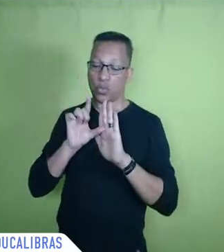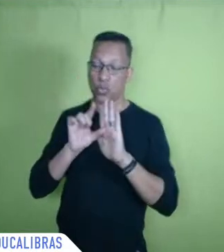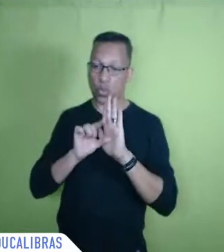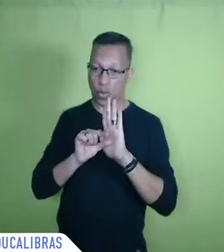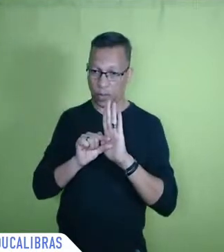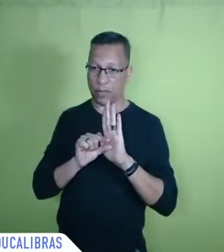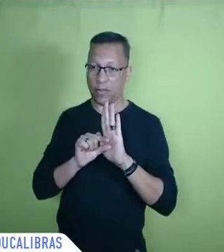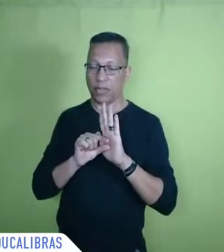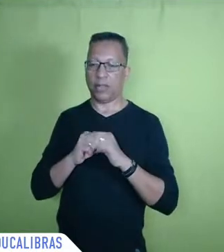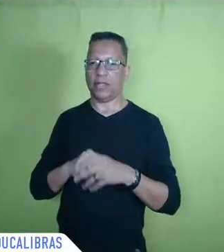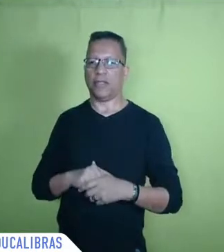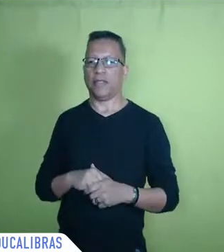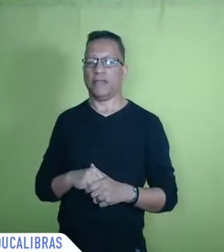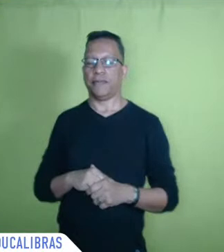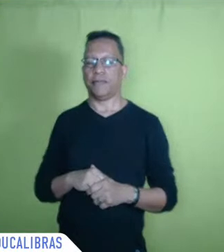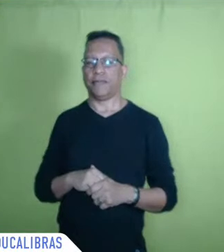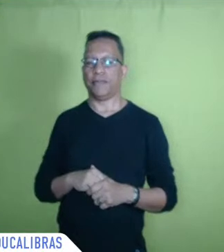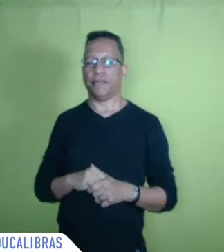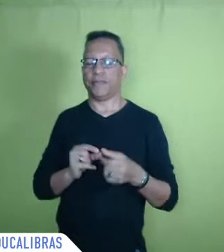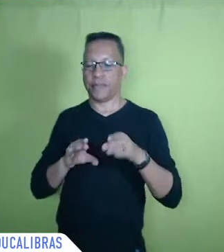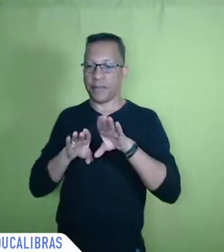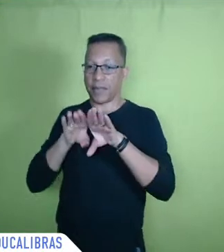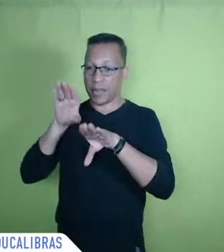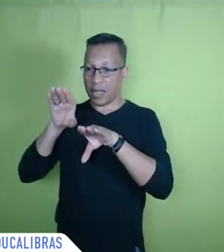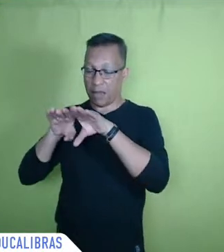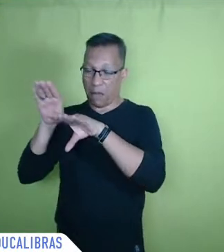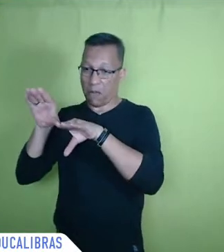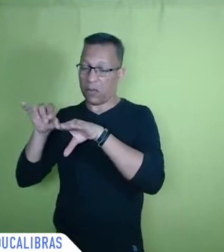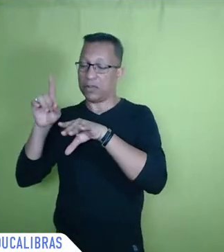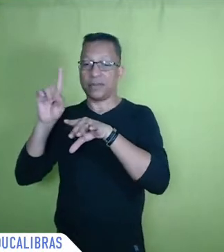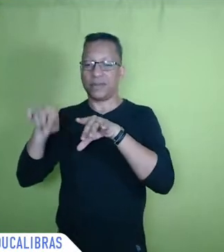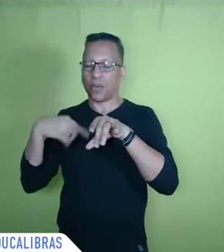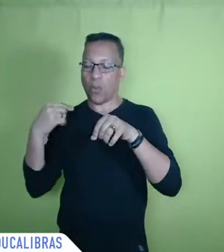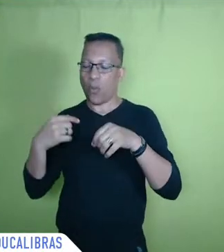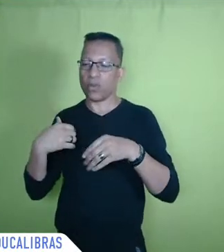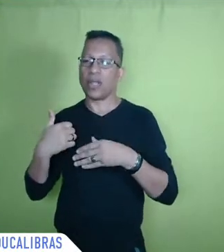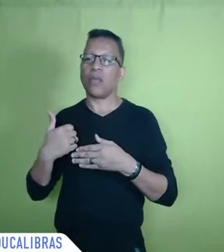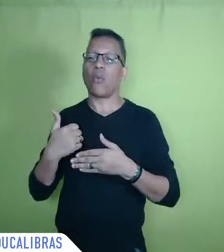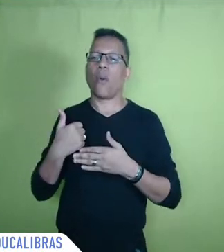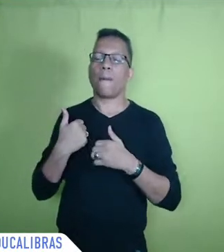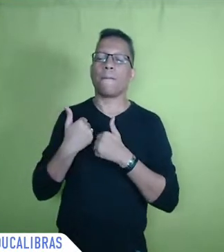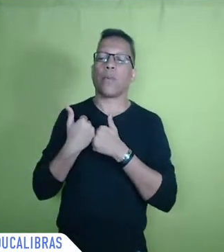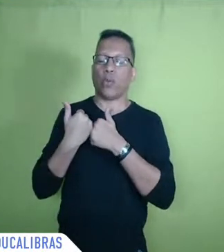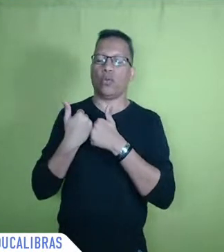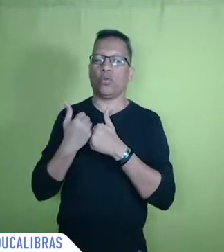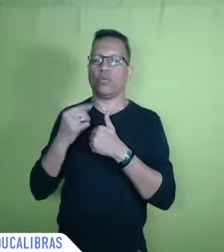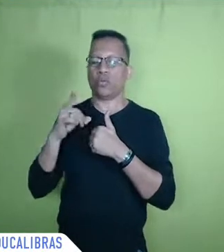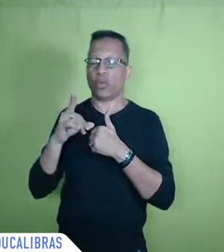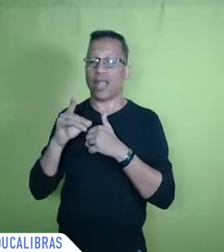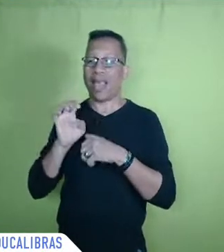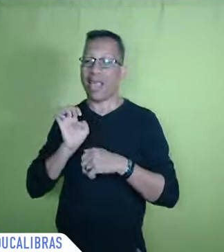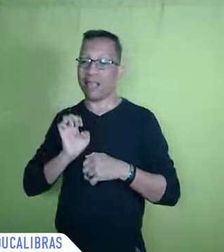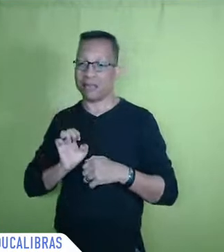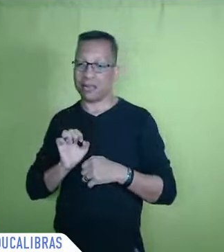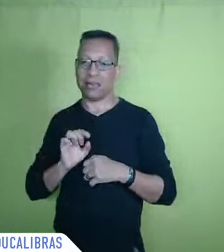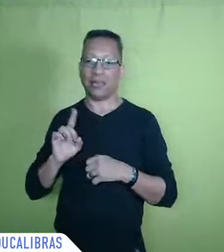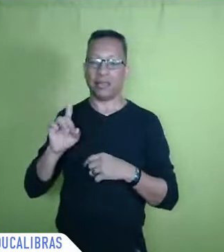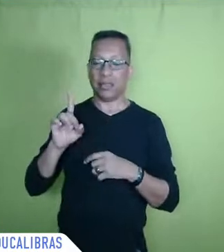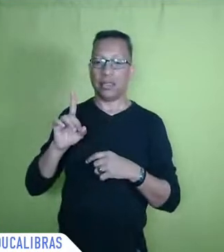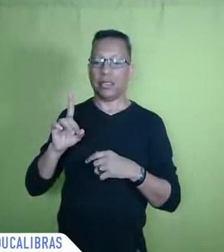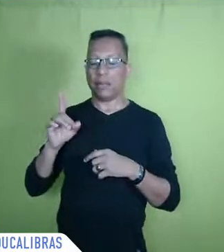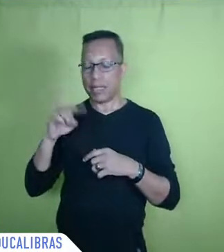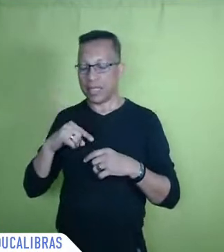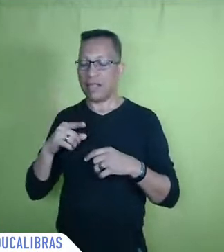as it is, I think it's really important that we talk about efficiency and improving efficiency if we improve the